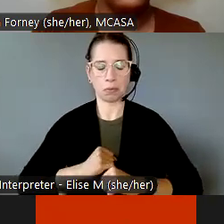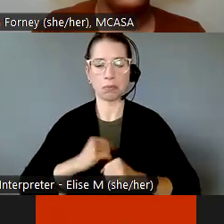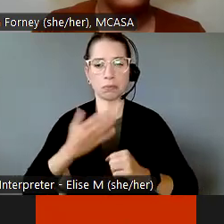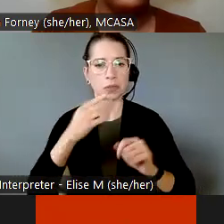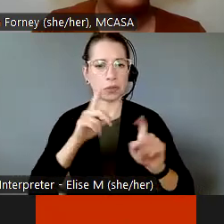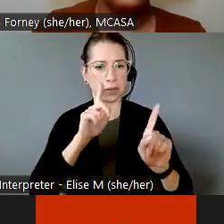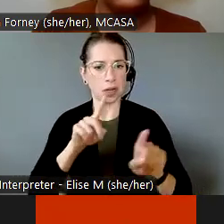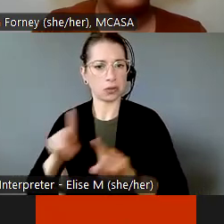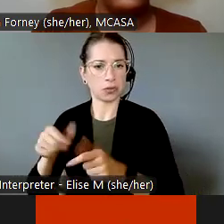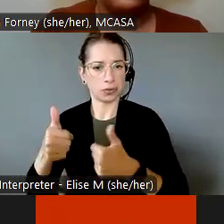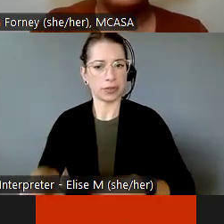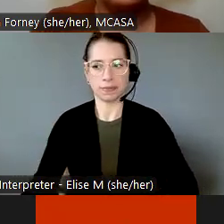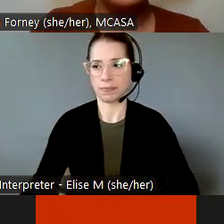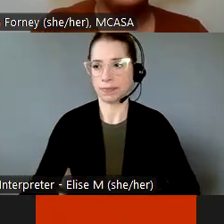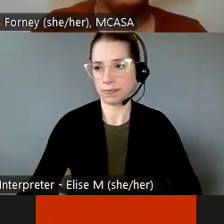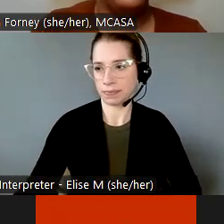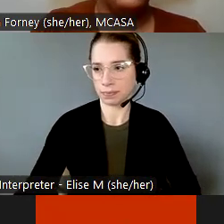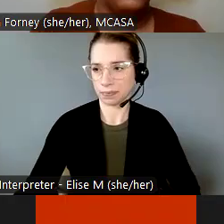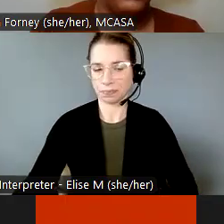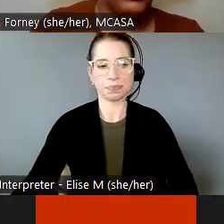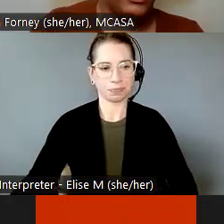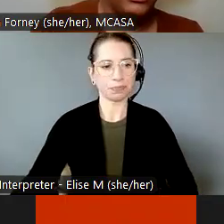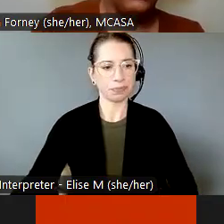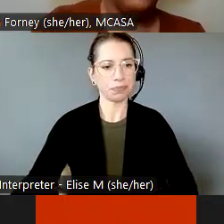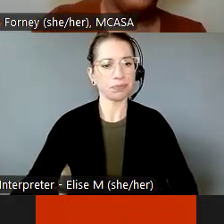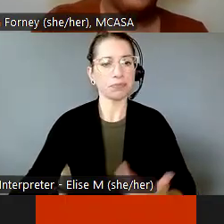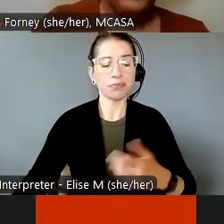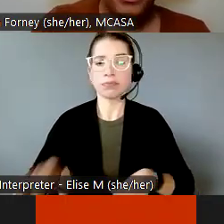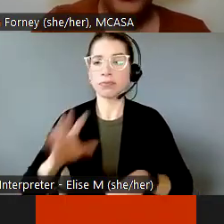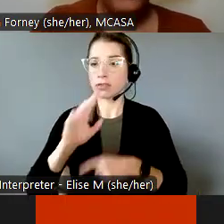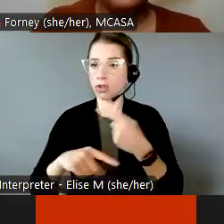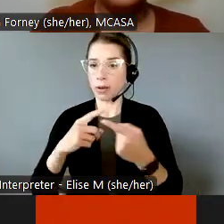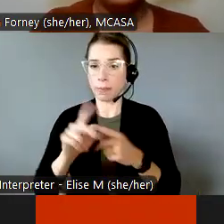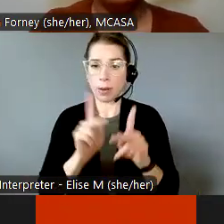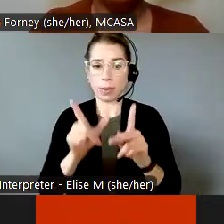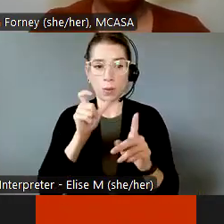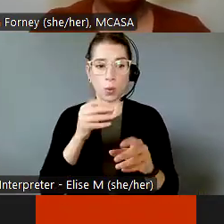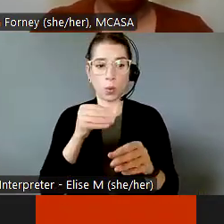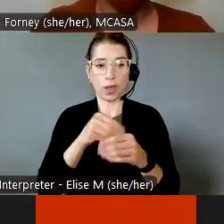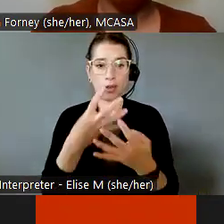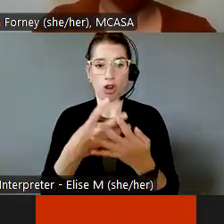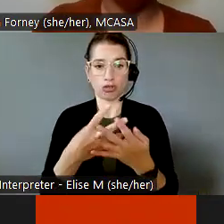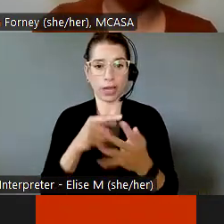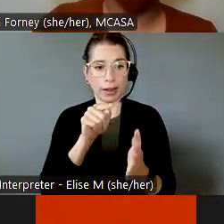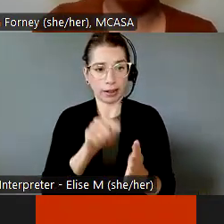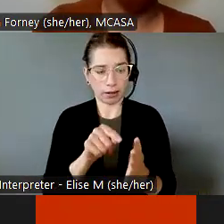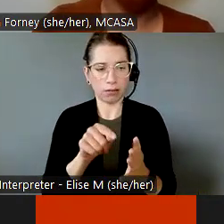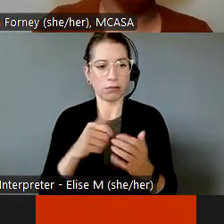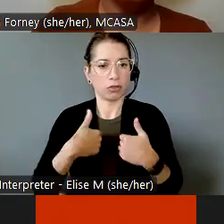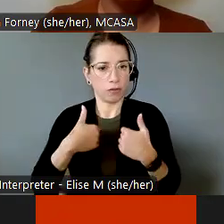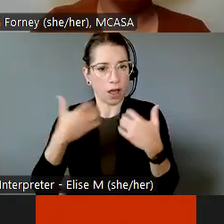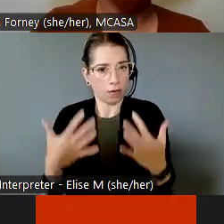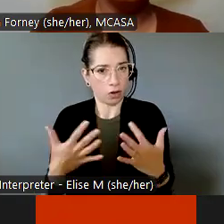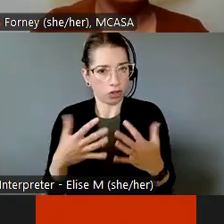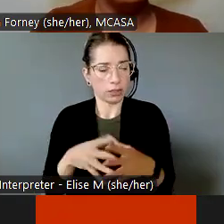So let's talk about the incarcerated. Let's talk a little bit about incarcerated survivors